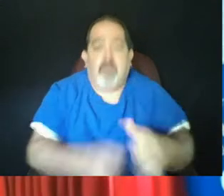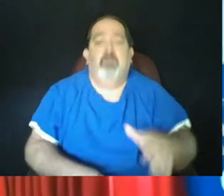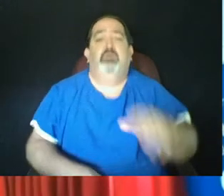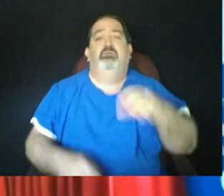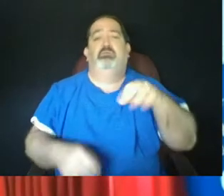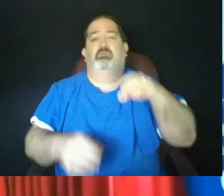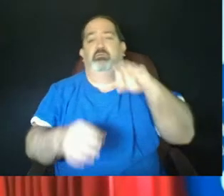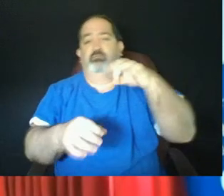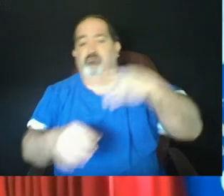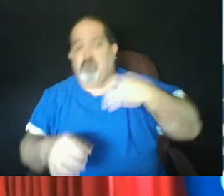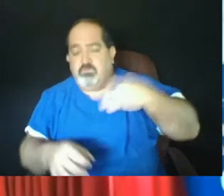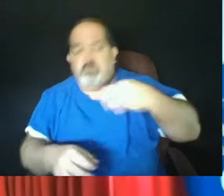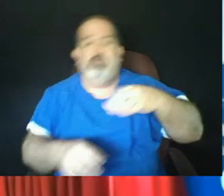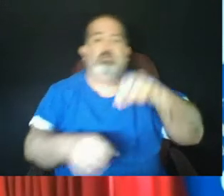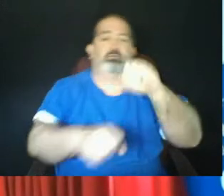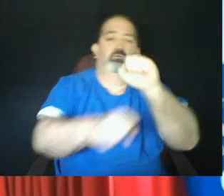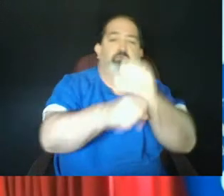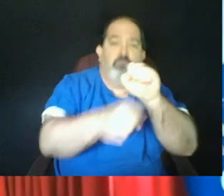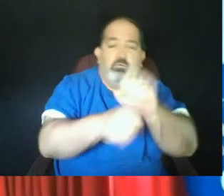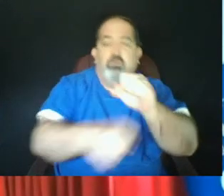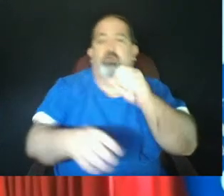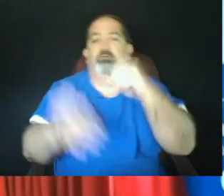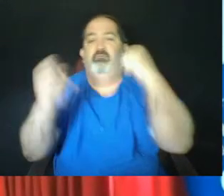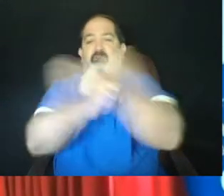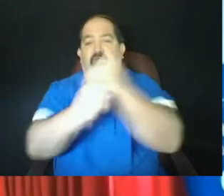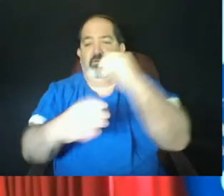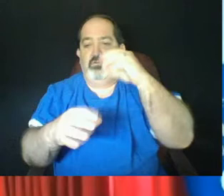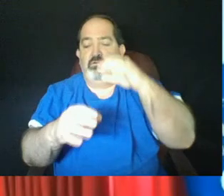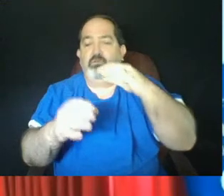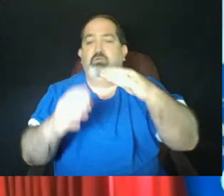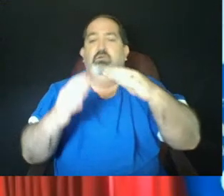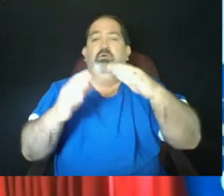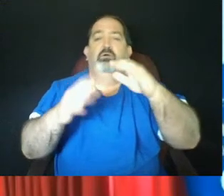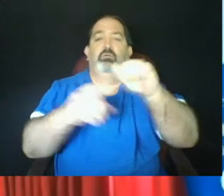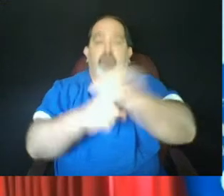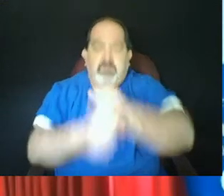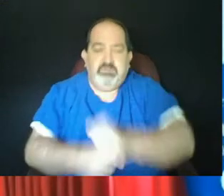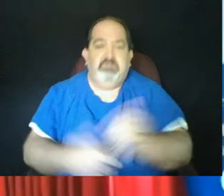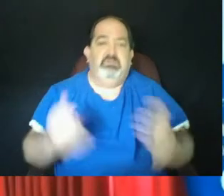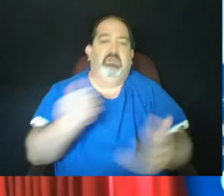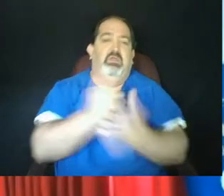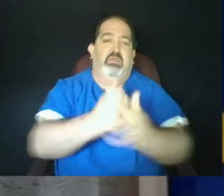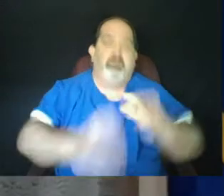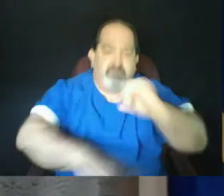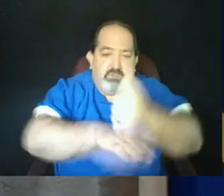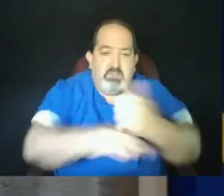down. We really appreciate their service and we're happy to reward them for it today.